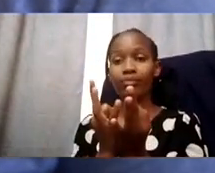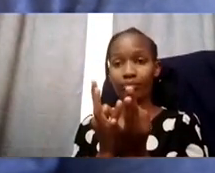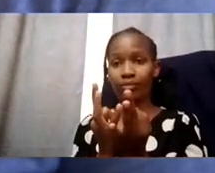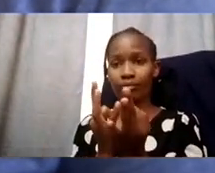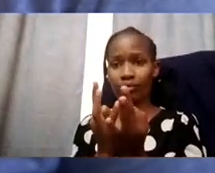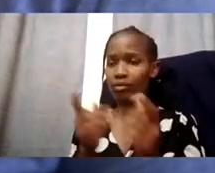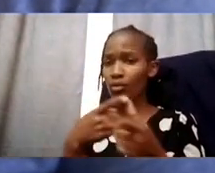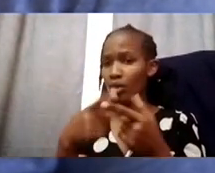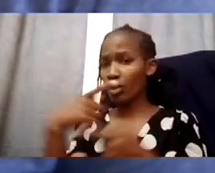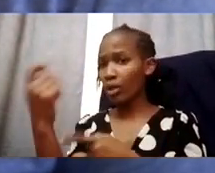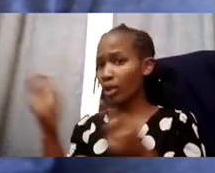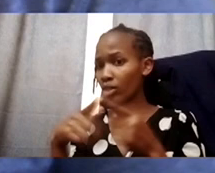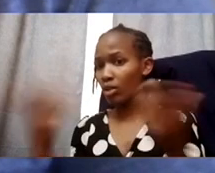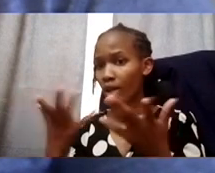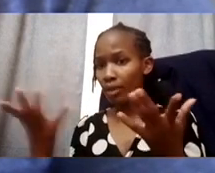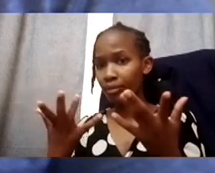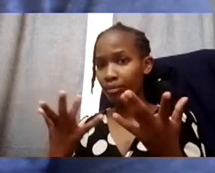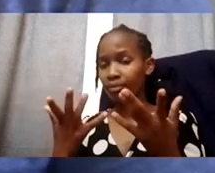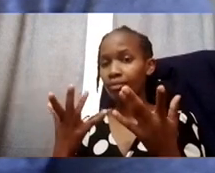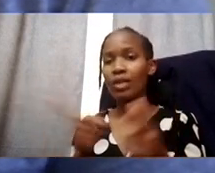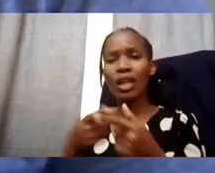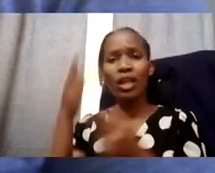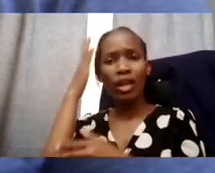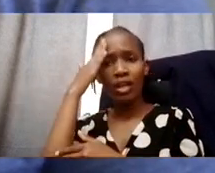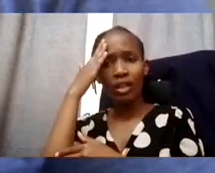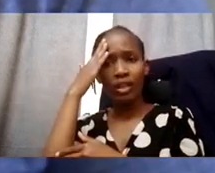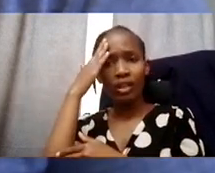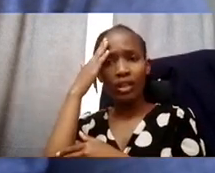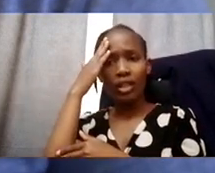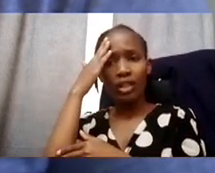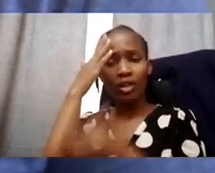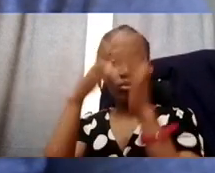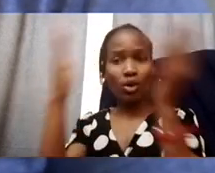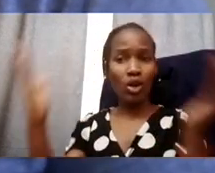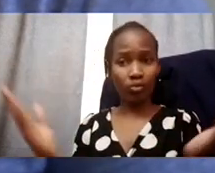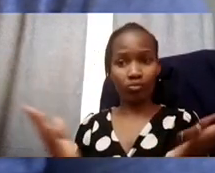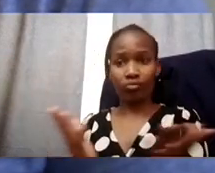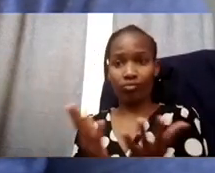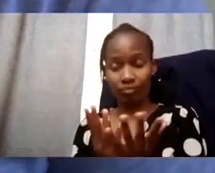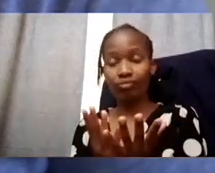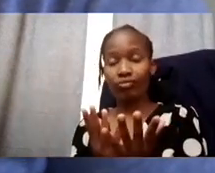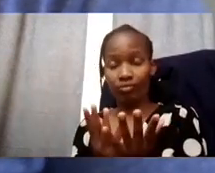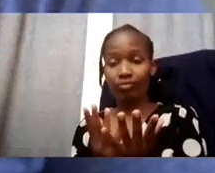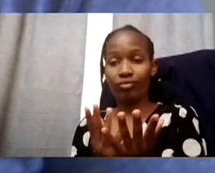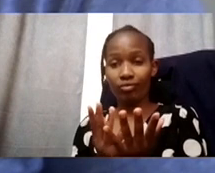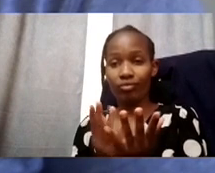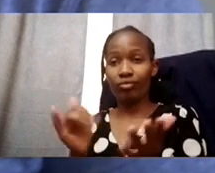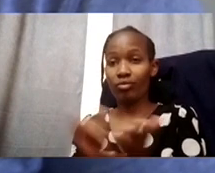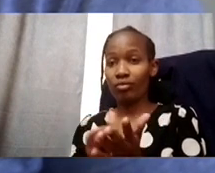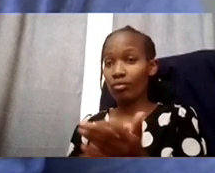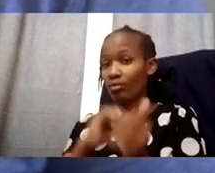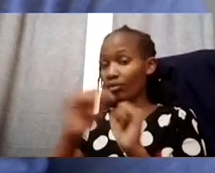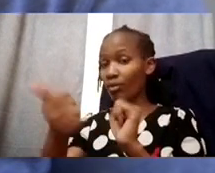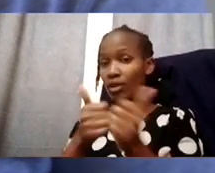to Rio is when we realized, or when the whole world realized that the athletes called refugees, they are